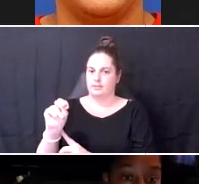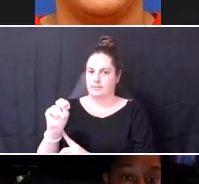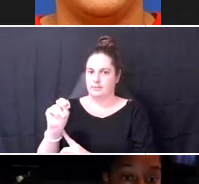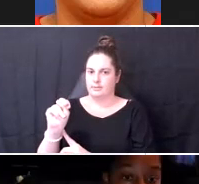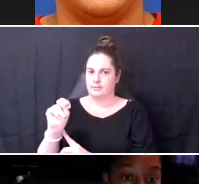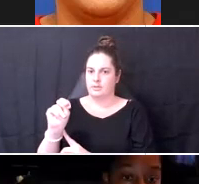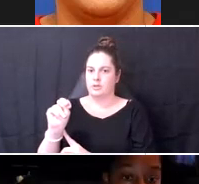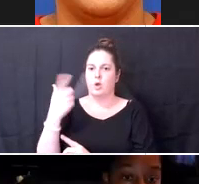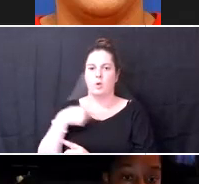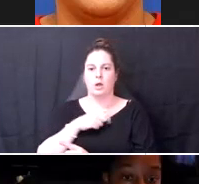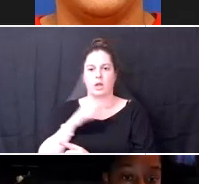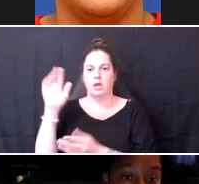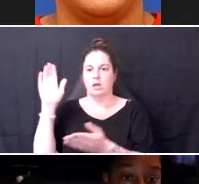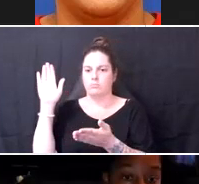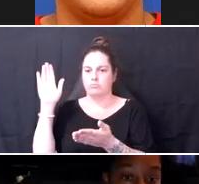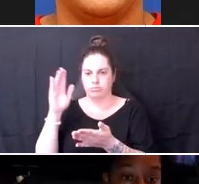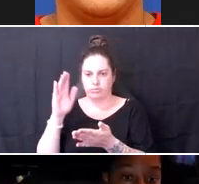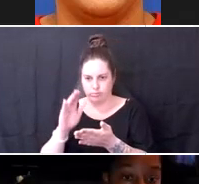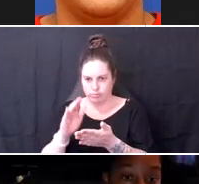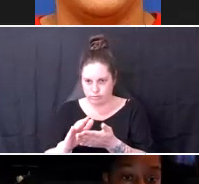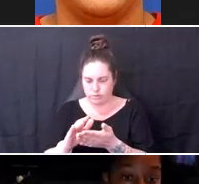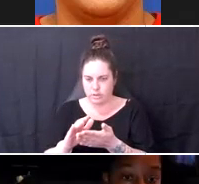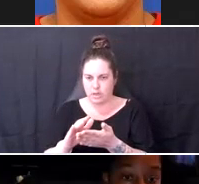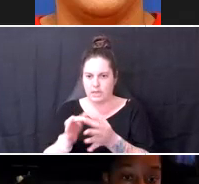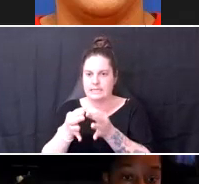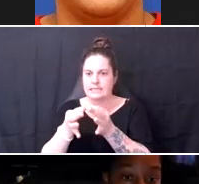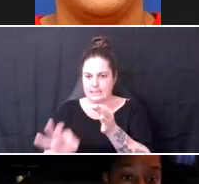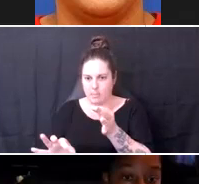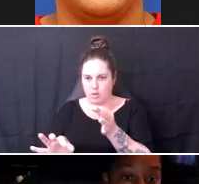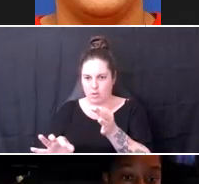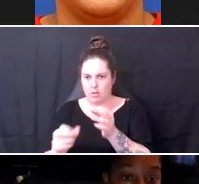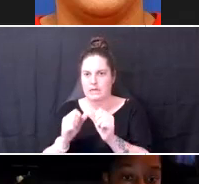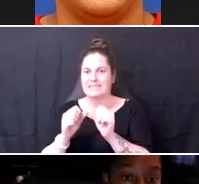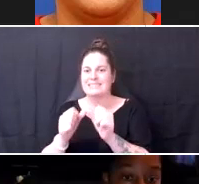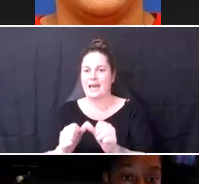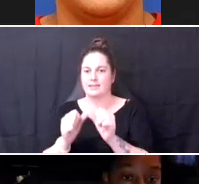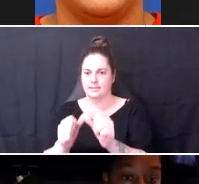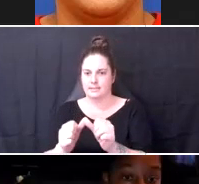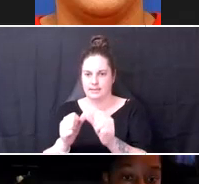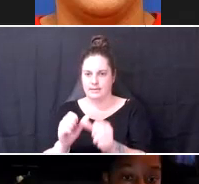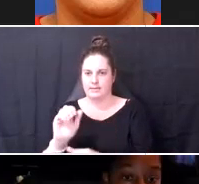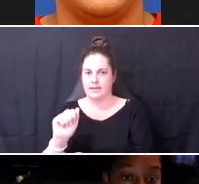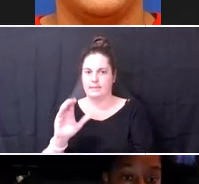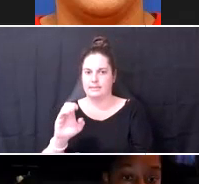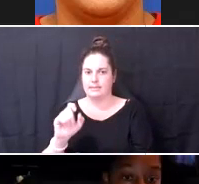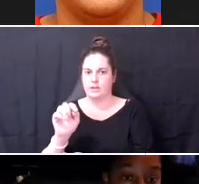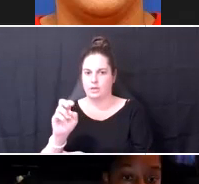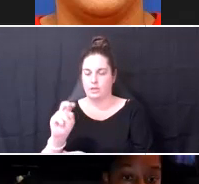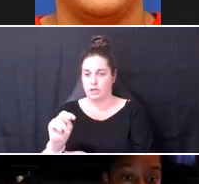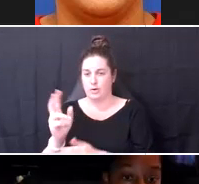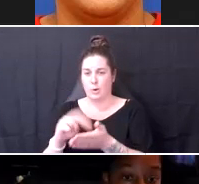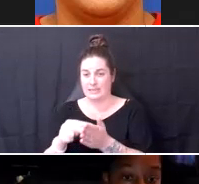reduce them down to a case of constant acceleration. Now, be mindful what that means means